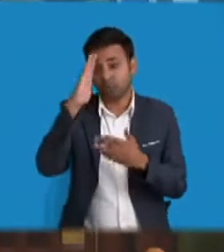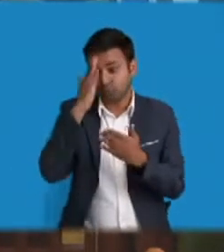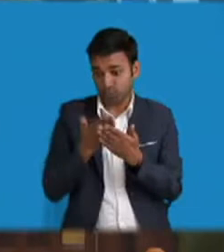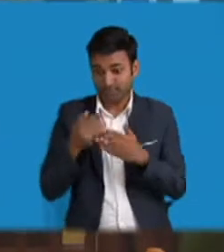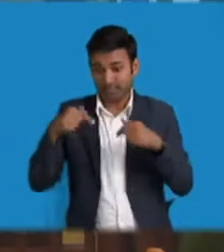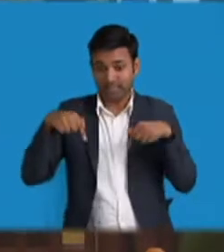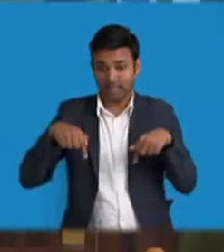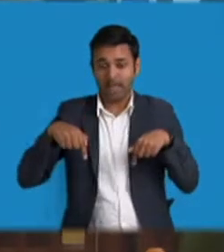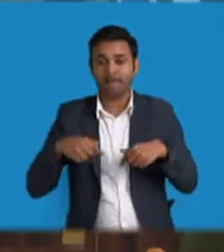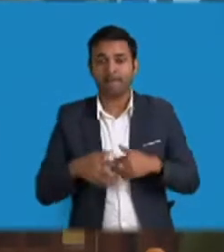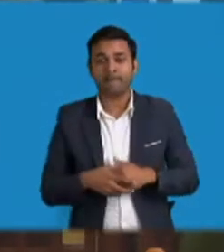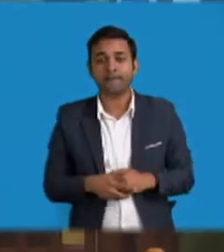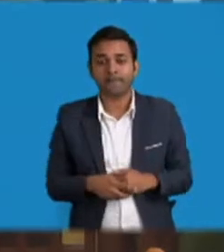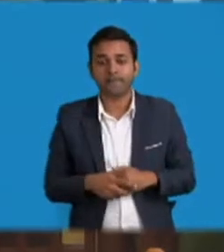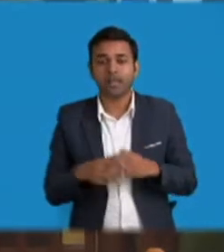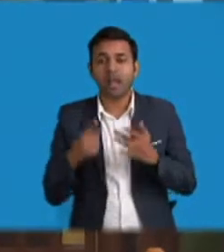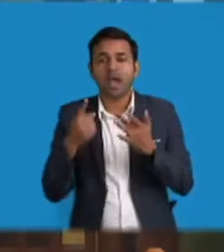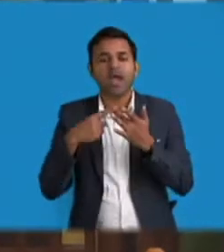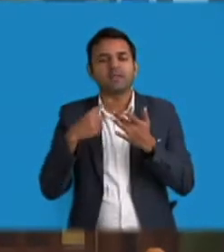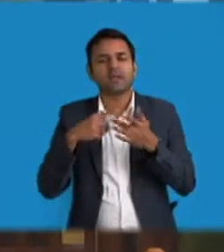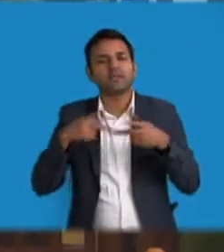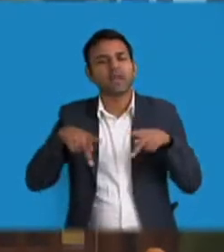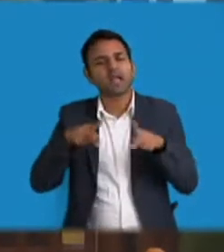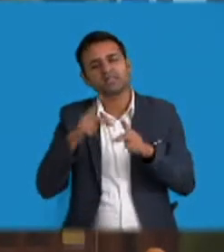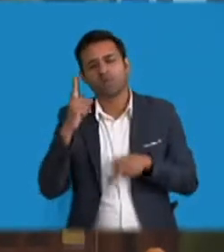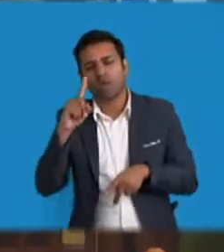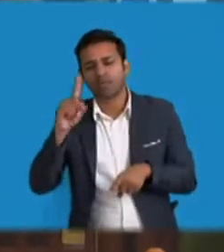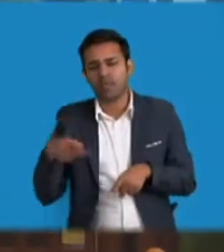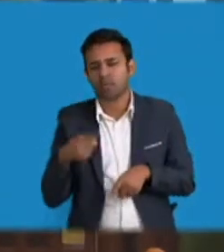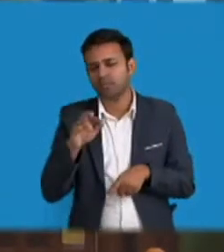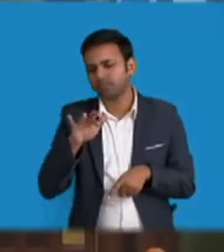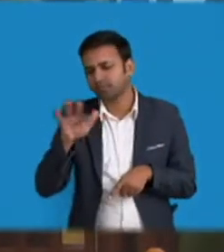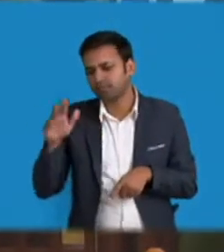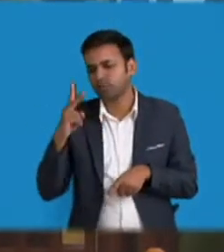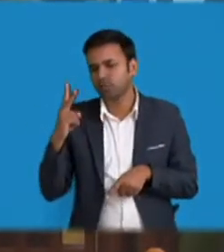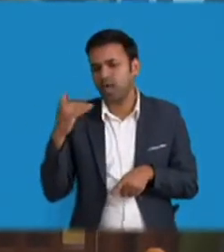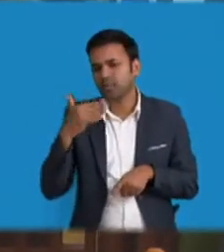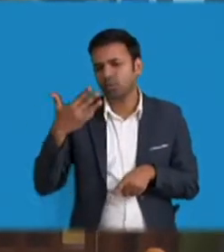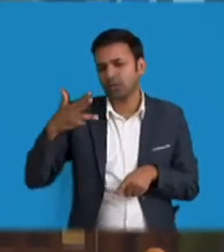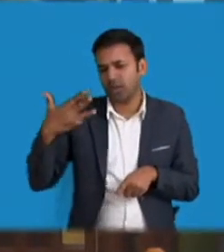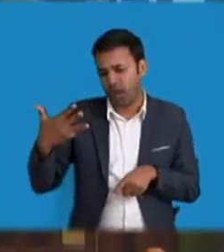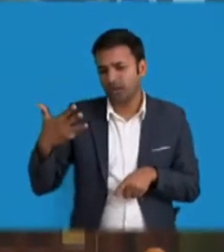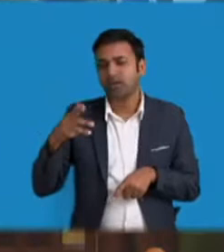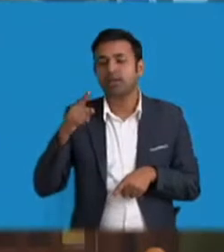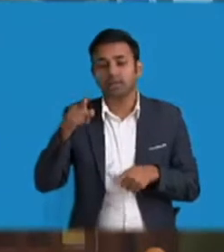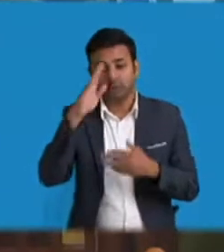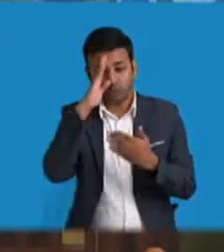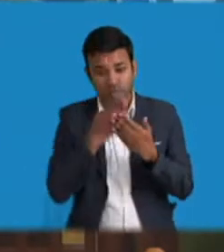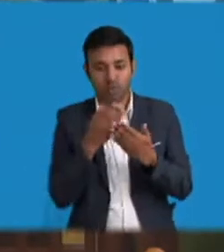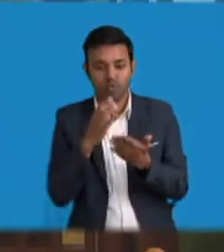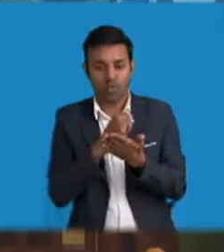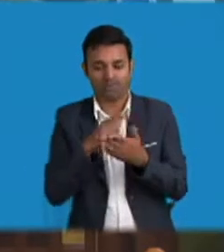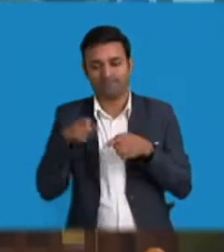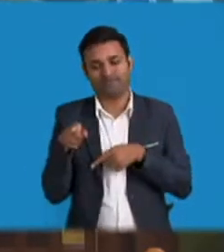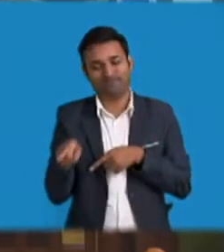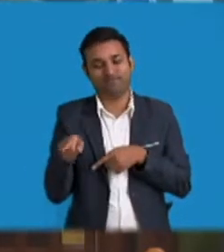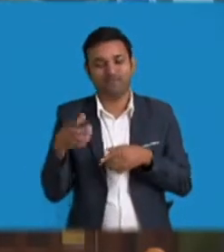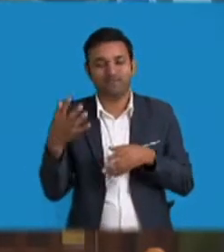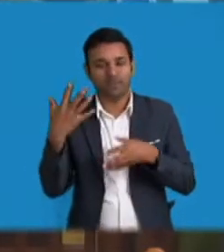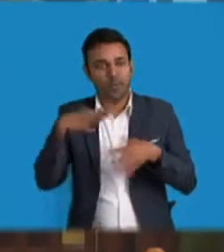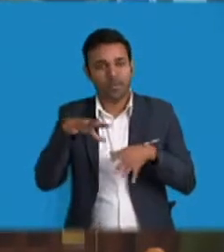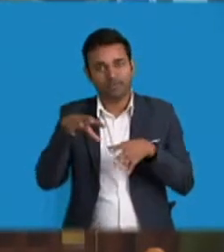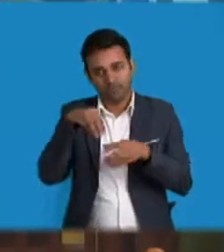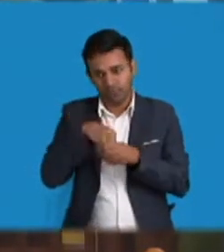had 1,229 students did short course there. At the Lambasa campus, we